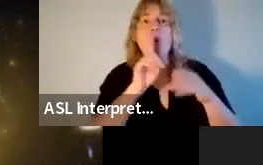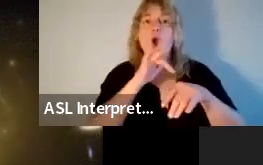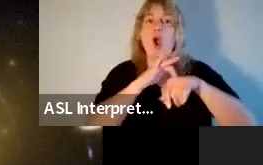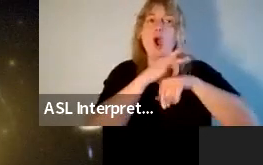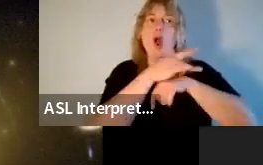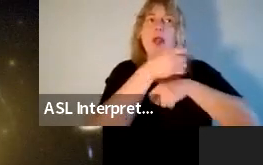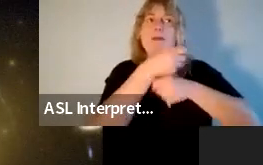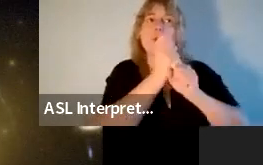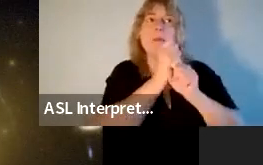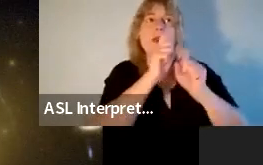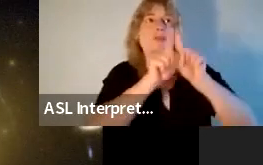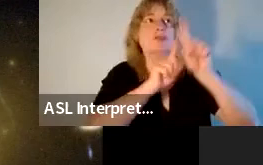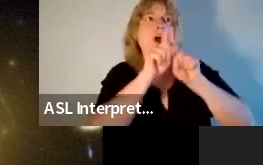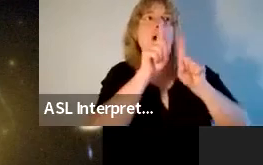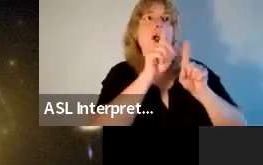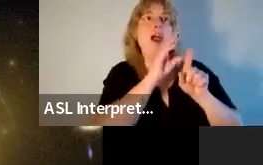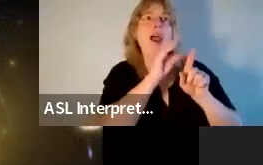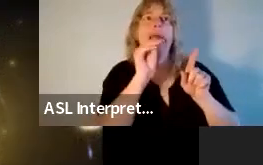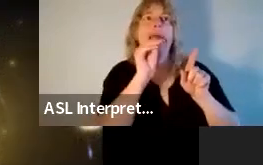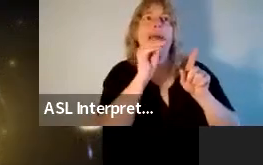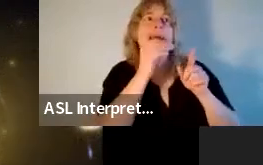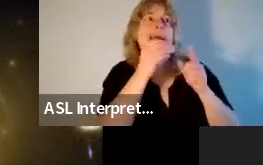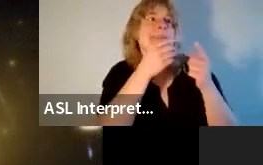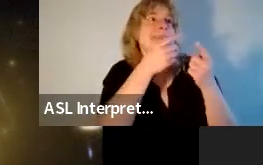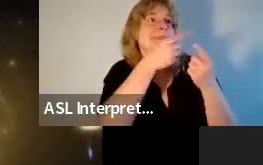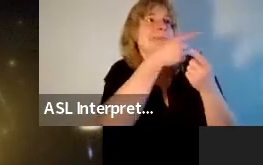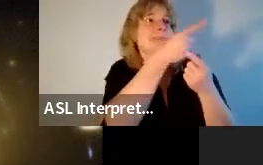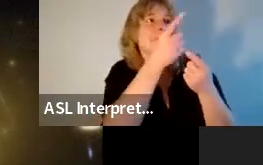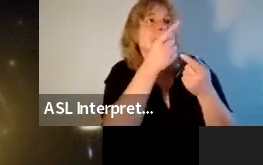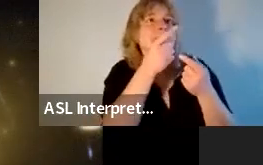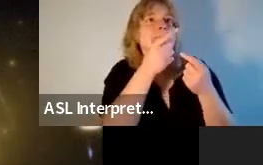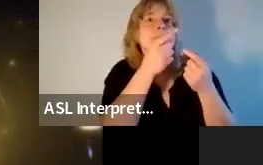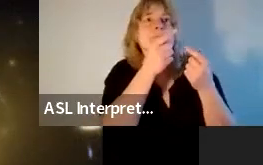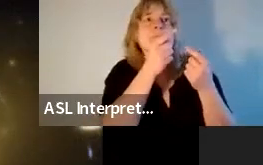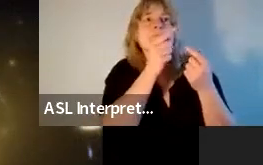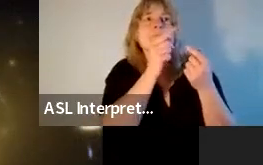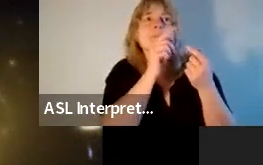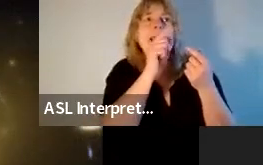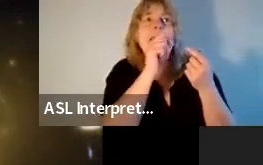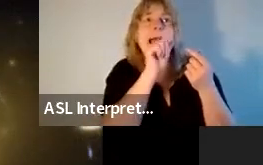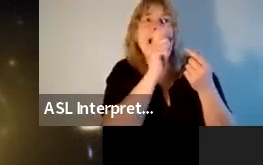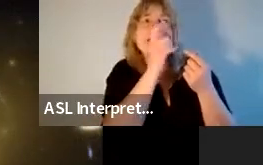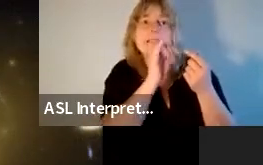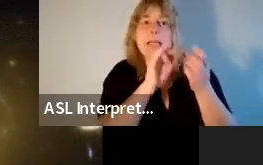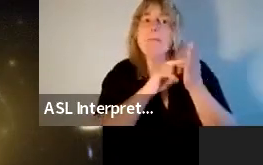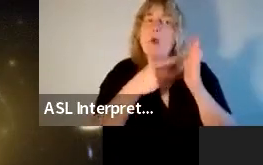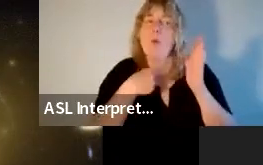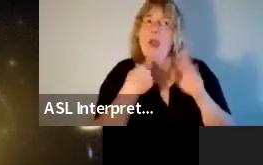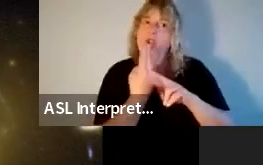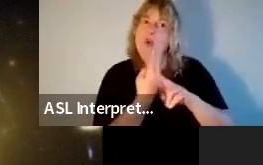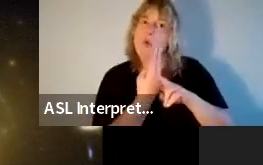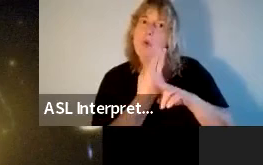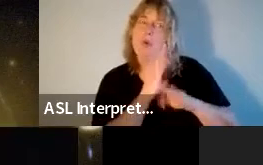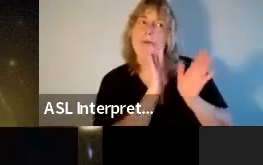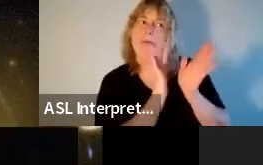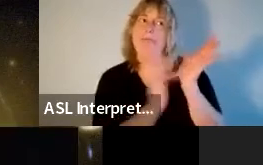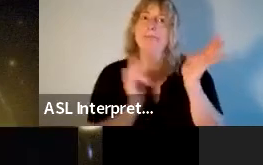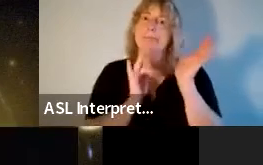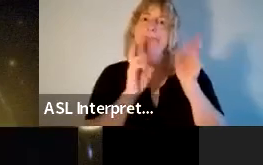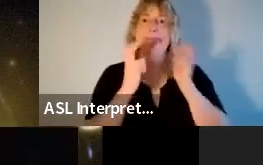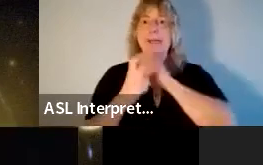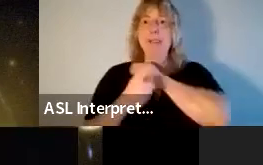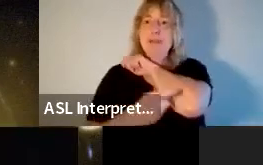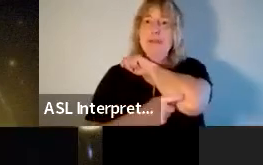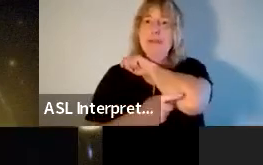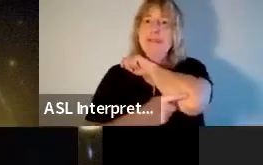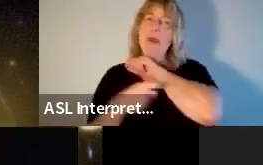lensing is kind of us cheating the system, if you will, using the gravitational bending of light as another one of nature's own